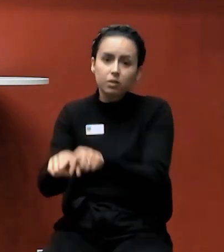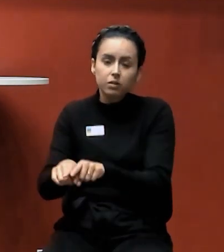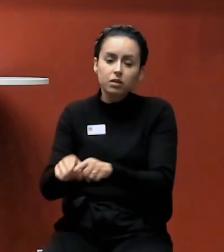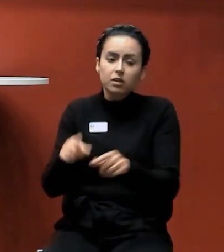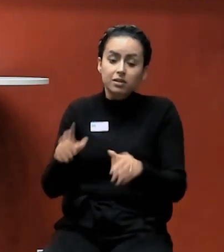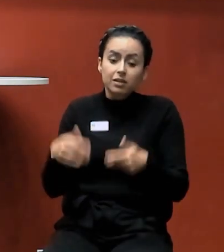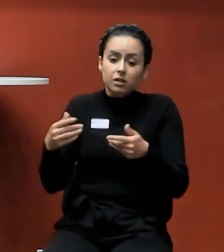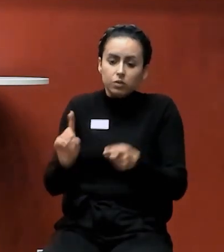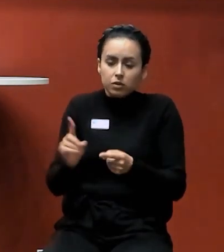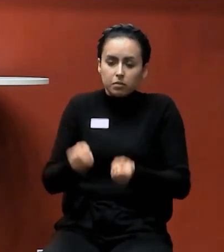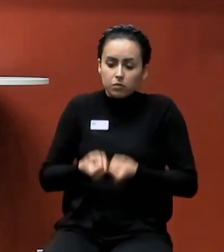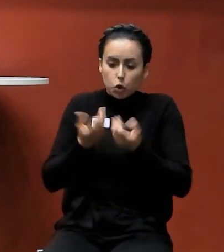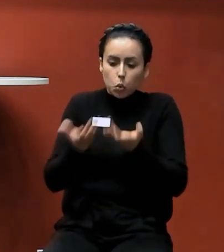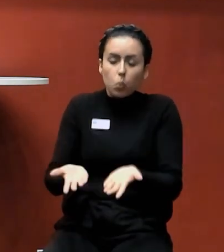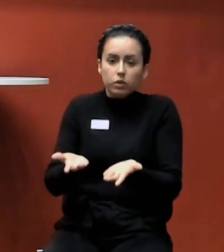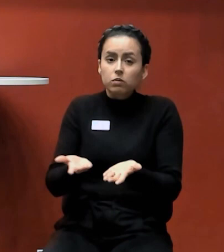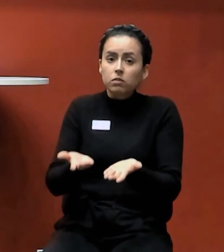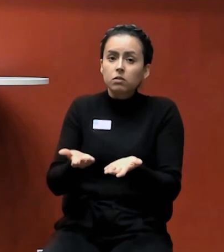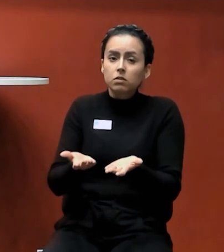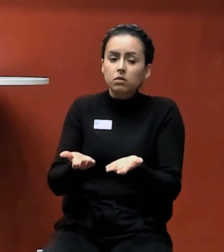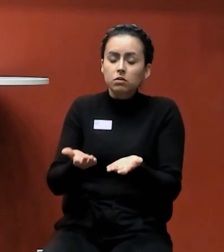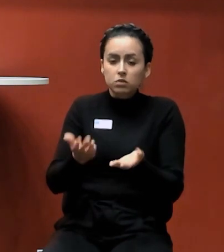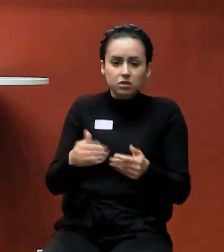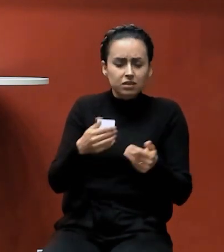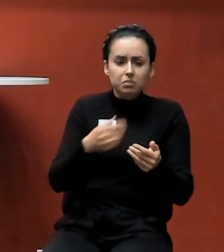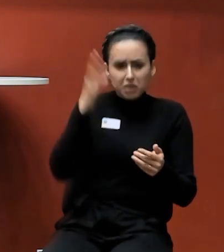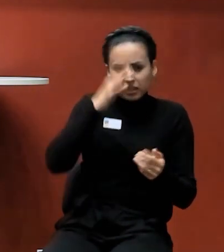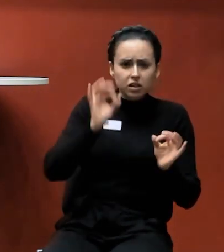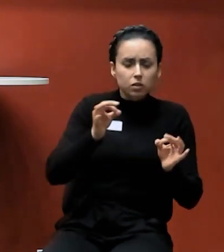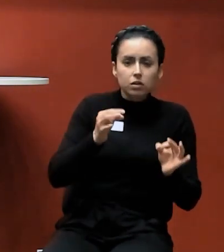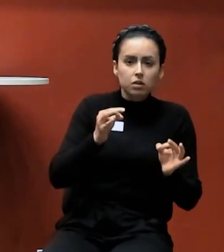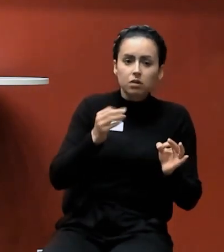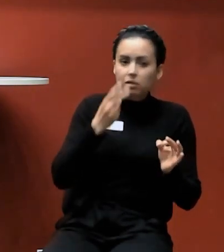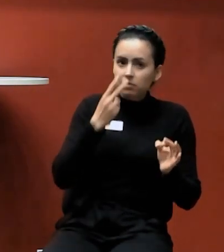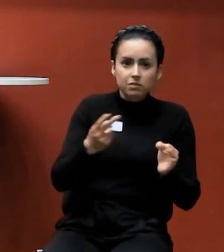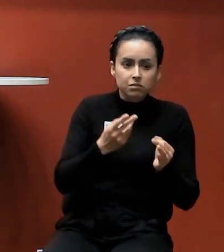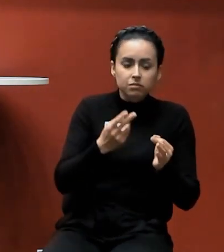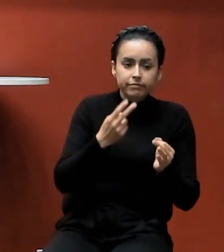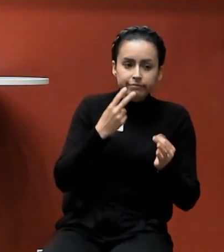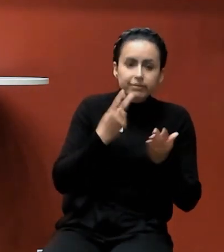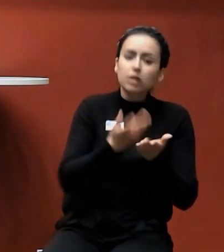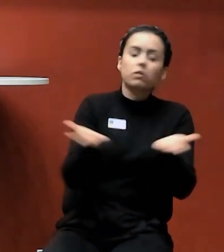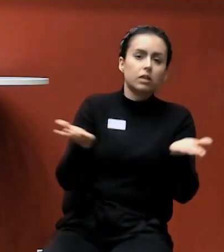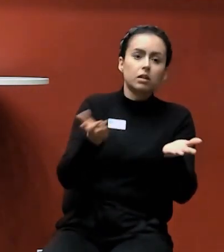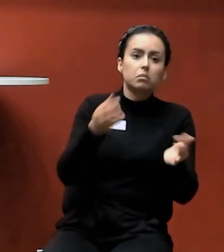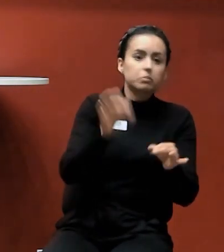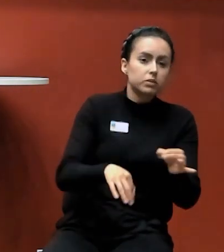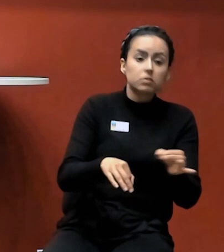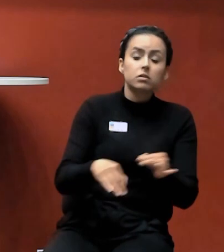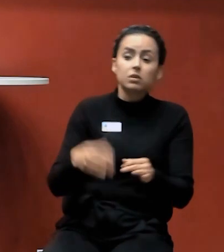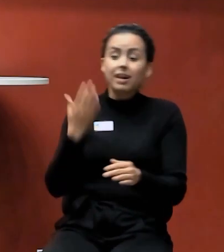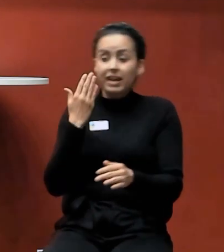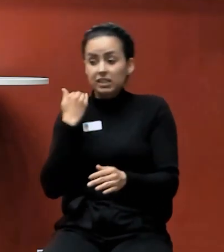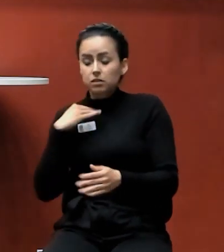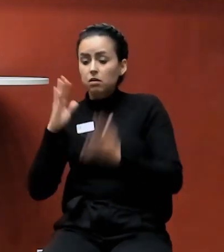made something, then it's about how do I get it seen. We just saw a piece of work on the street.